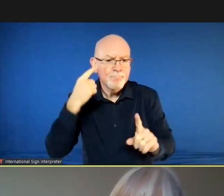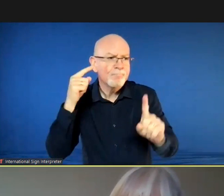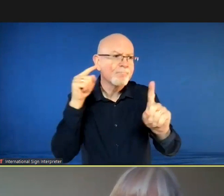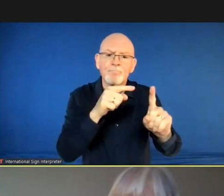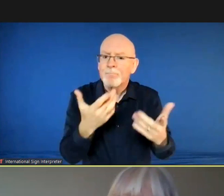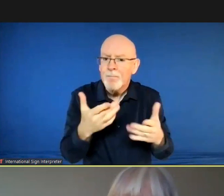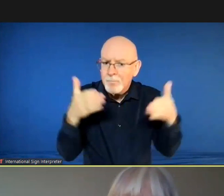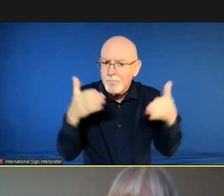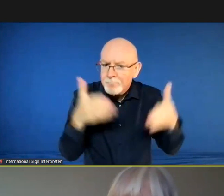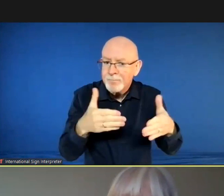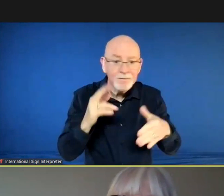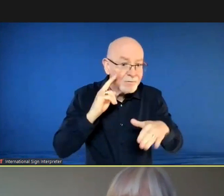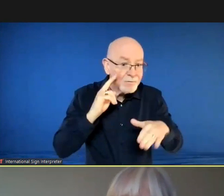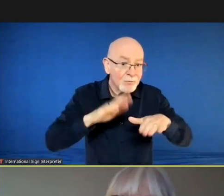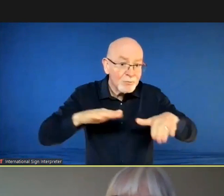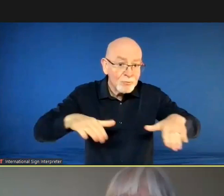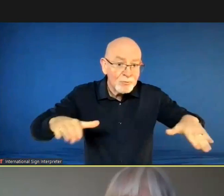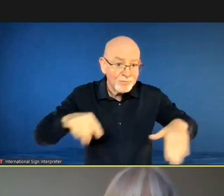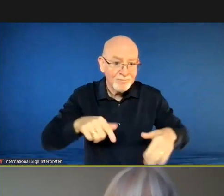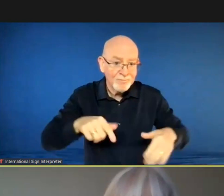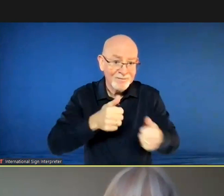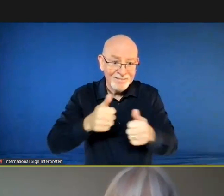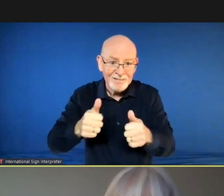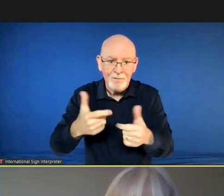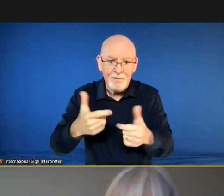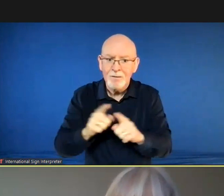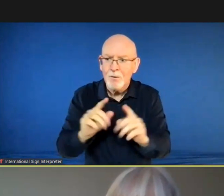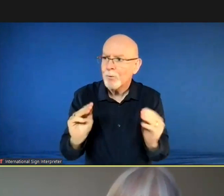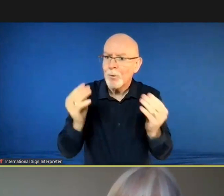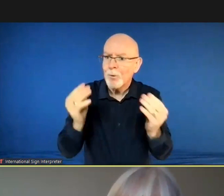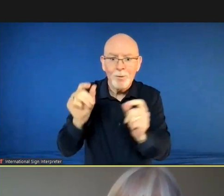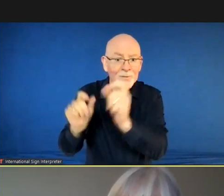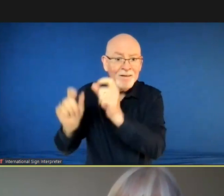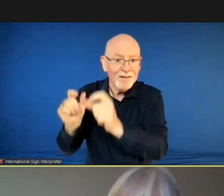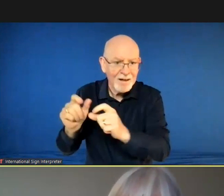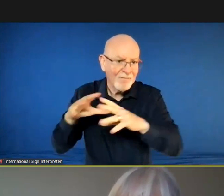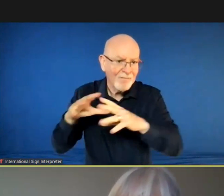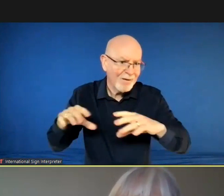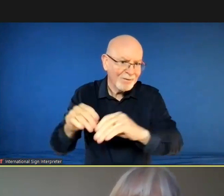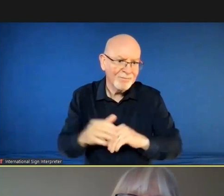the communities to really address the social barriers that hold deaf children back.